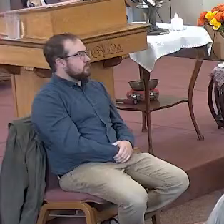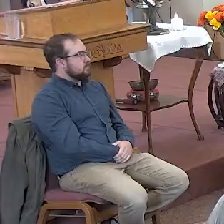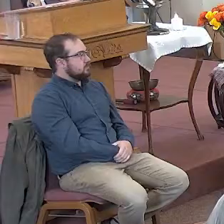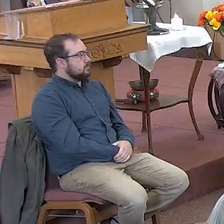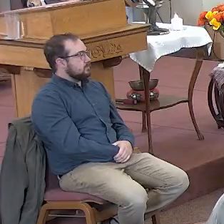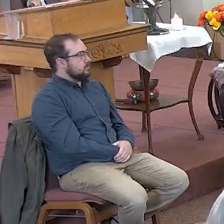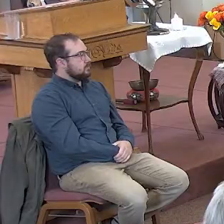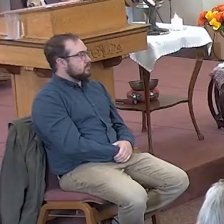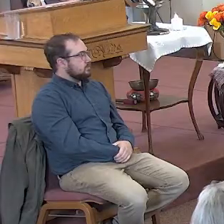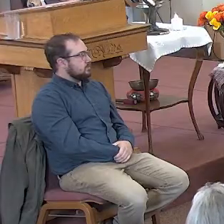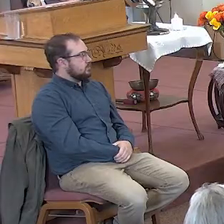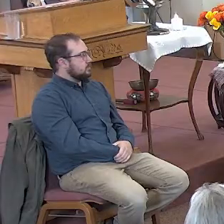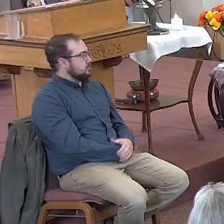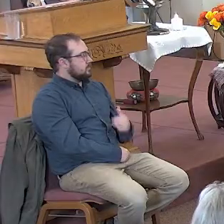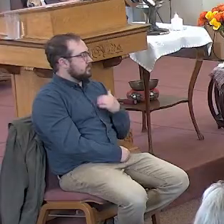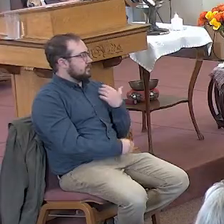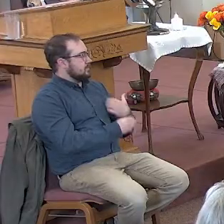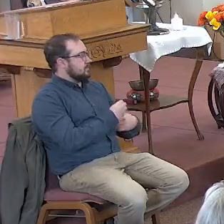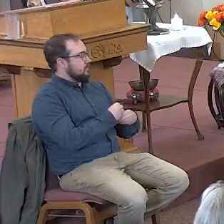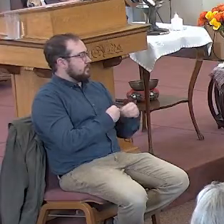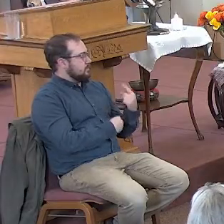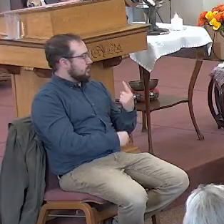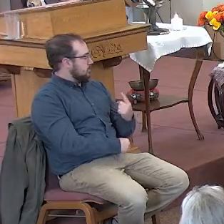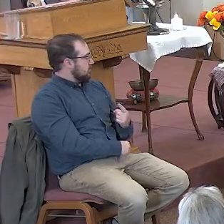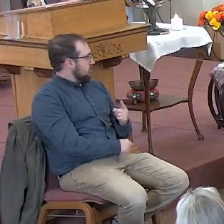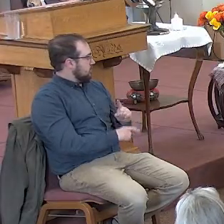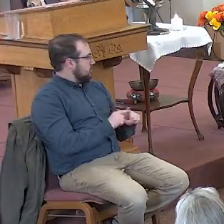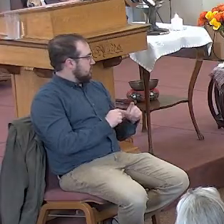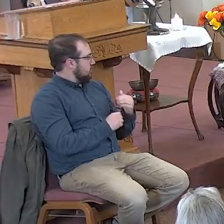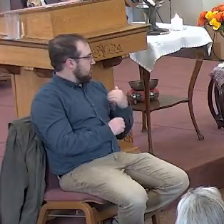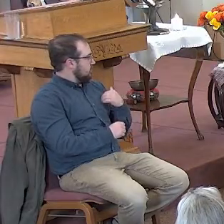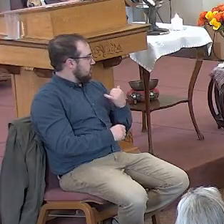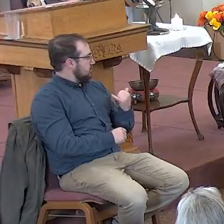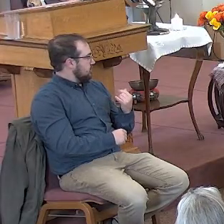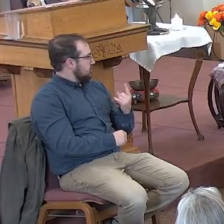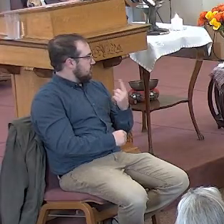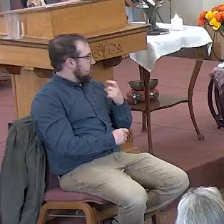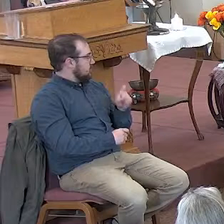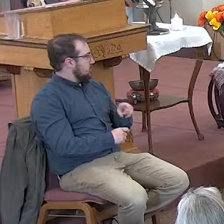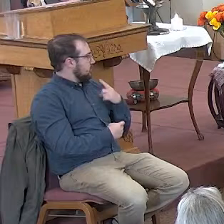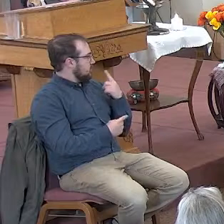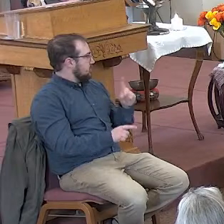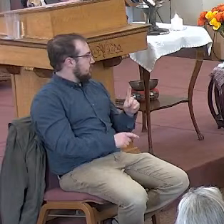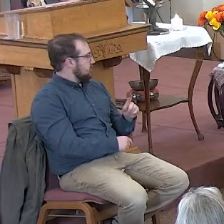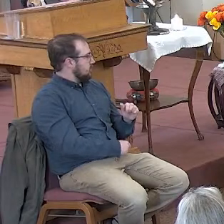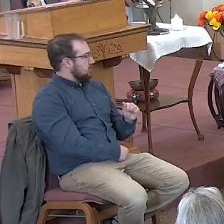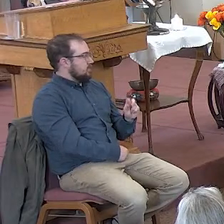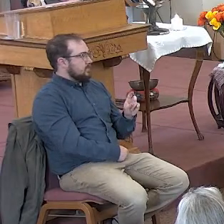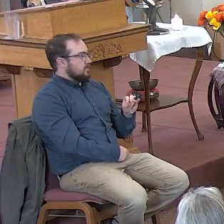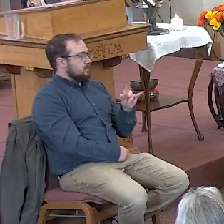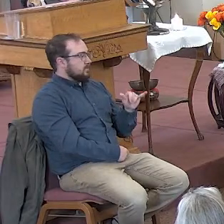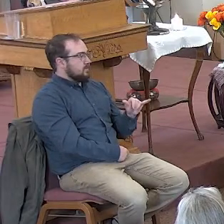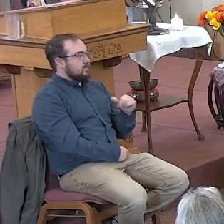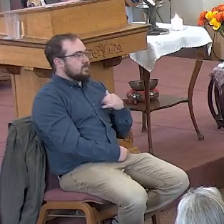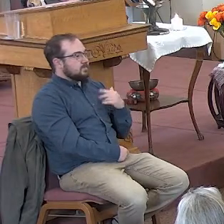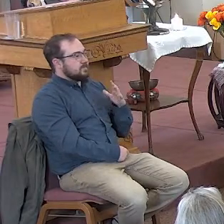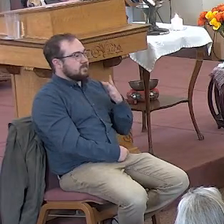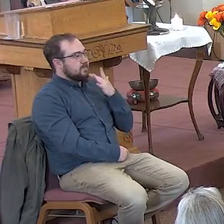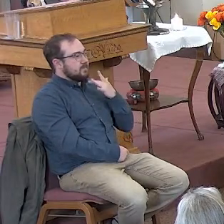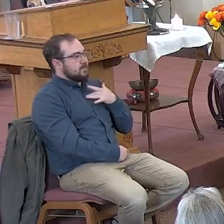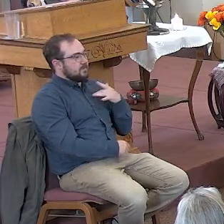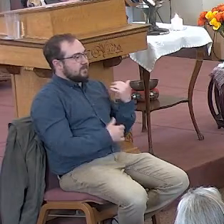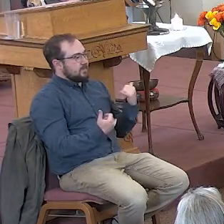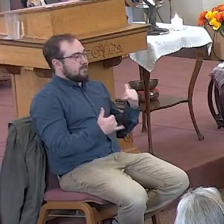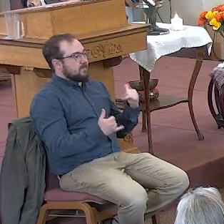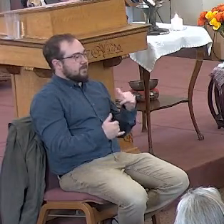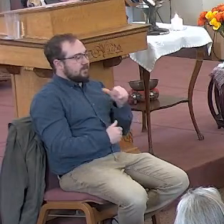And I have an extra one, but I have this one I should probably announce, even though this one's one of mine, and she is at a birthday party,